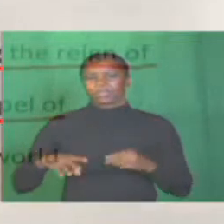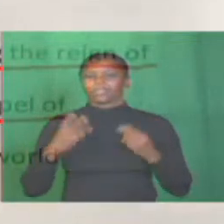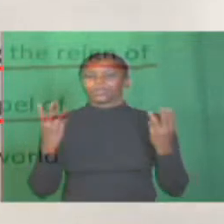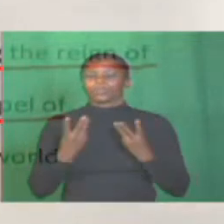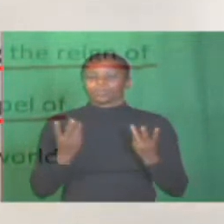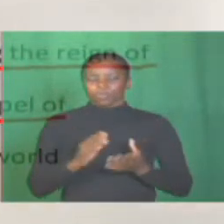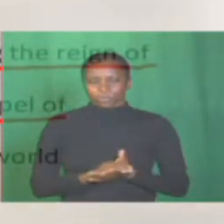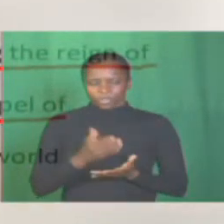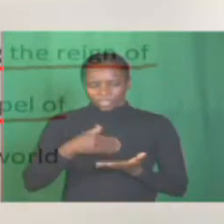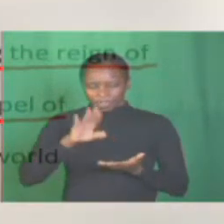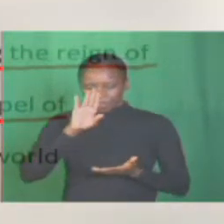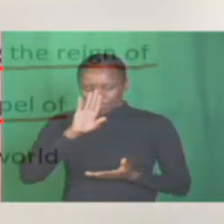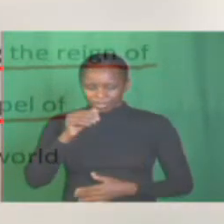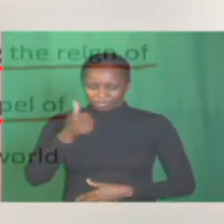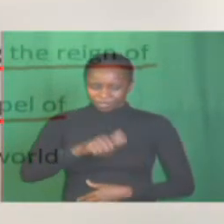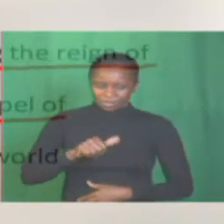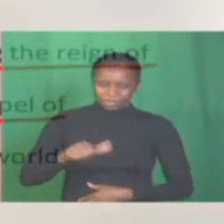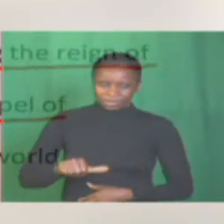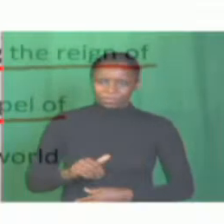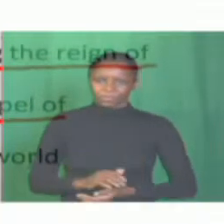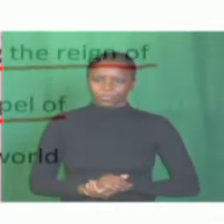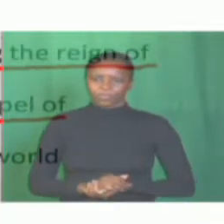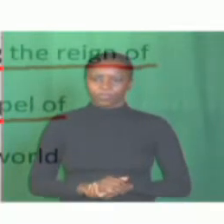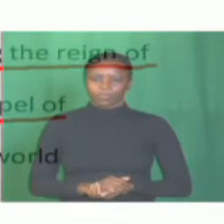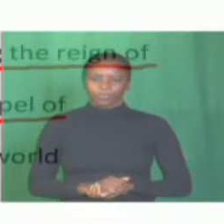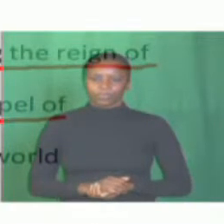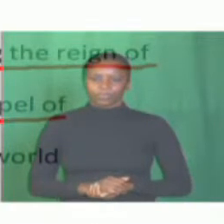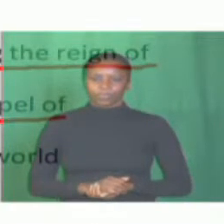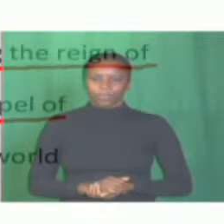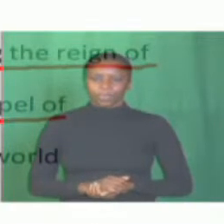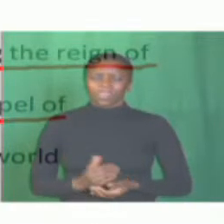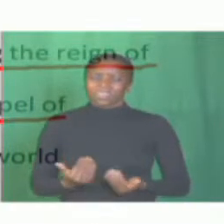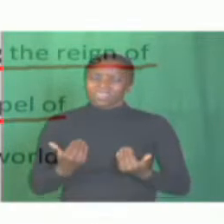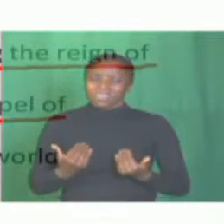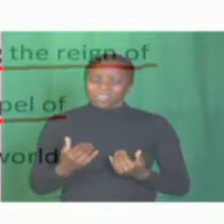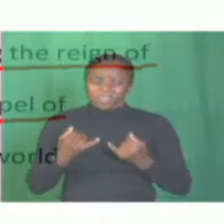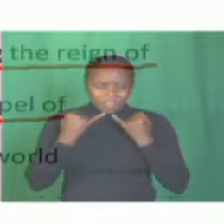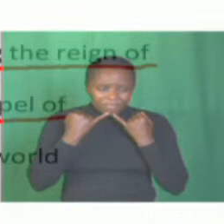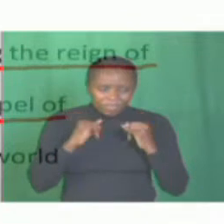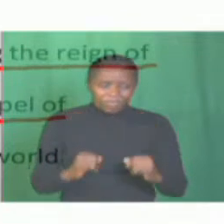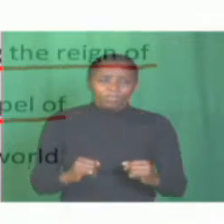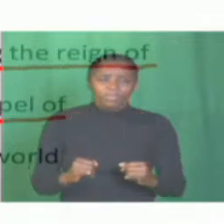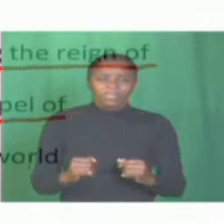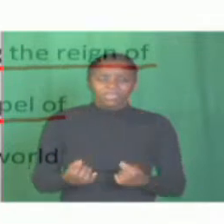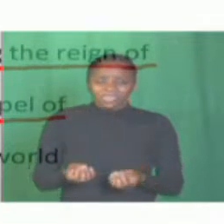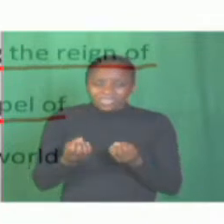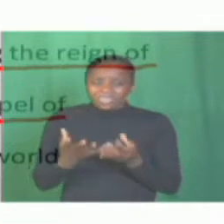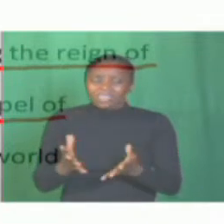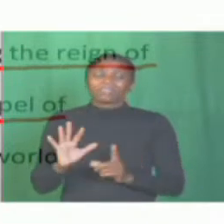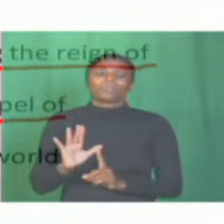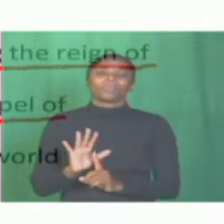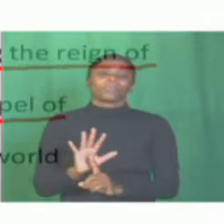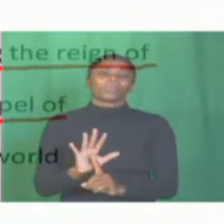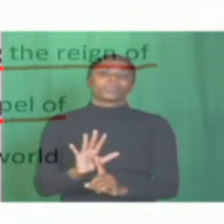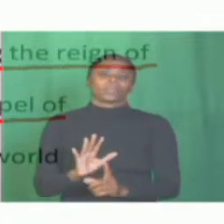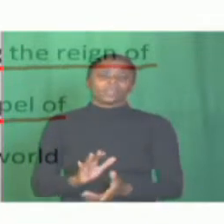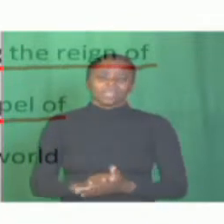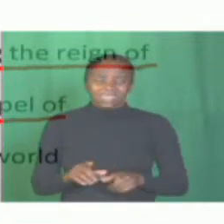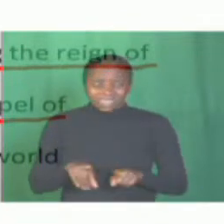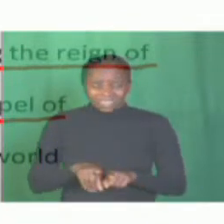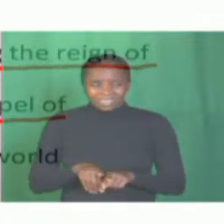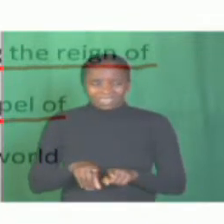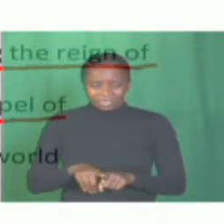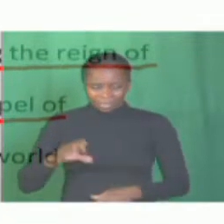forgiveness of sins. The instructions that Jesus Christ gave to his apostles apply even to